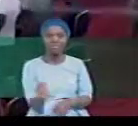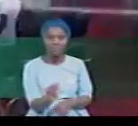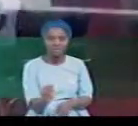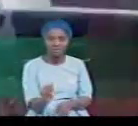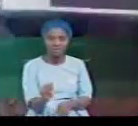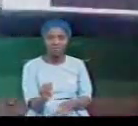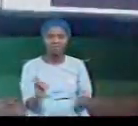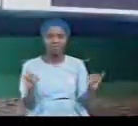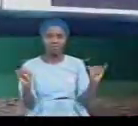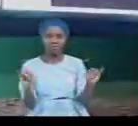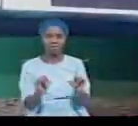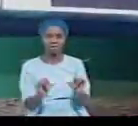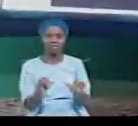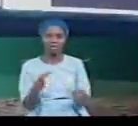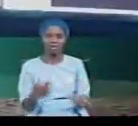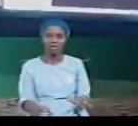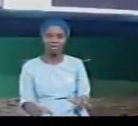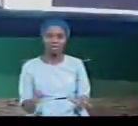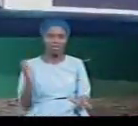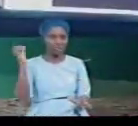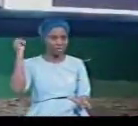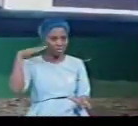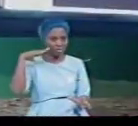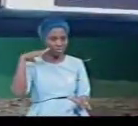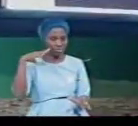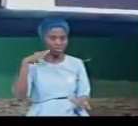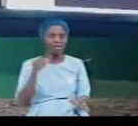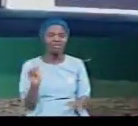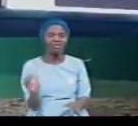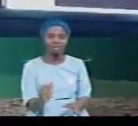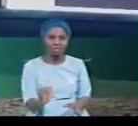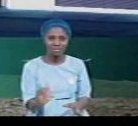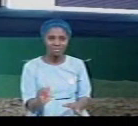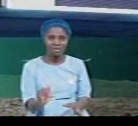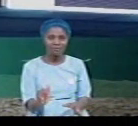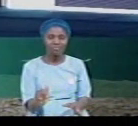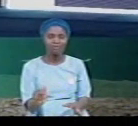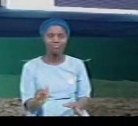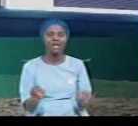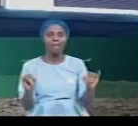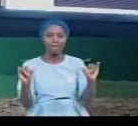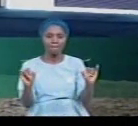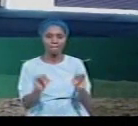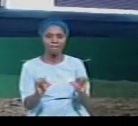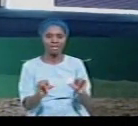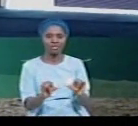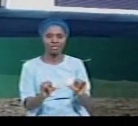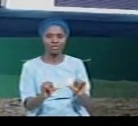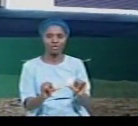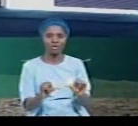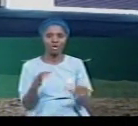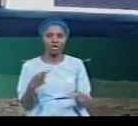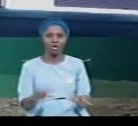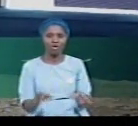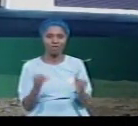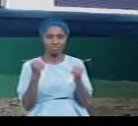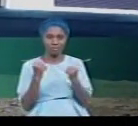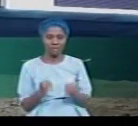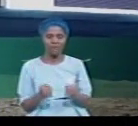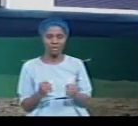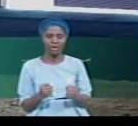measure of grace, the same measure of power. Whatever we need